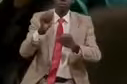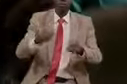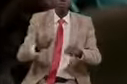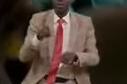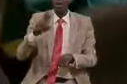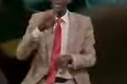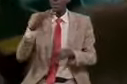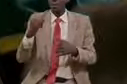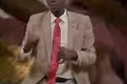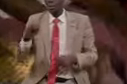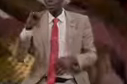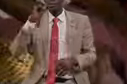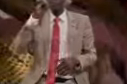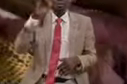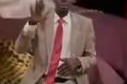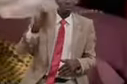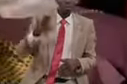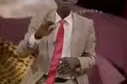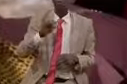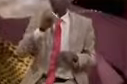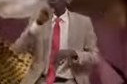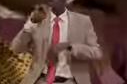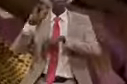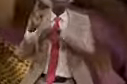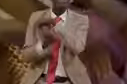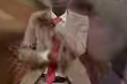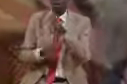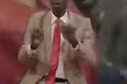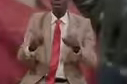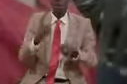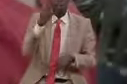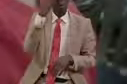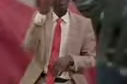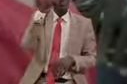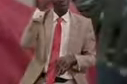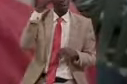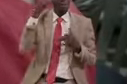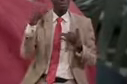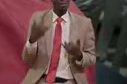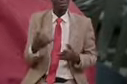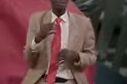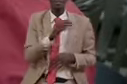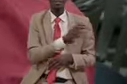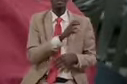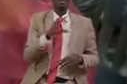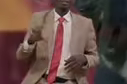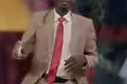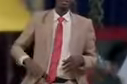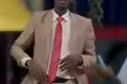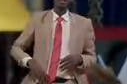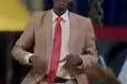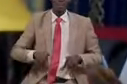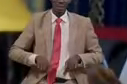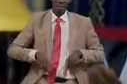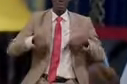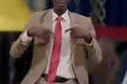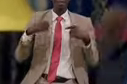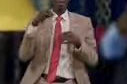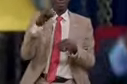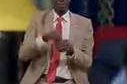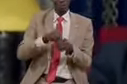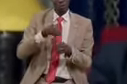Miss Unbeatable. Because now Christ dwells inside